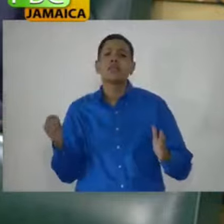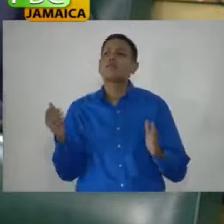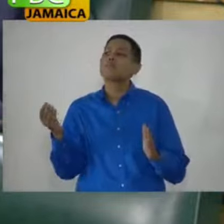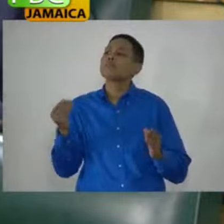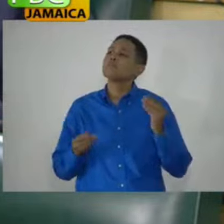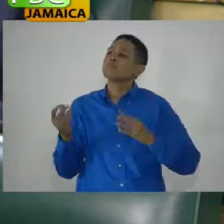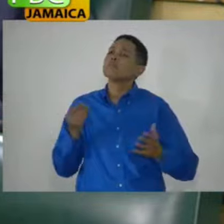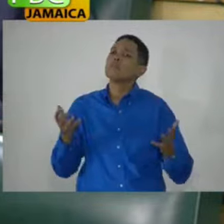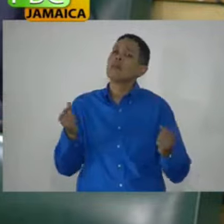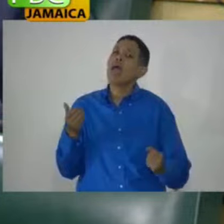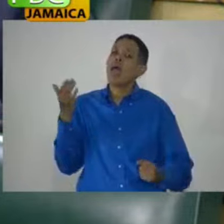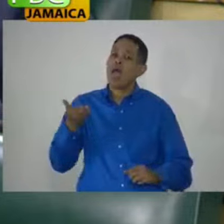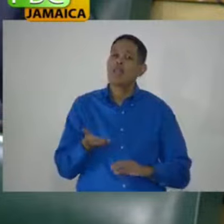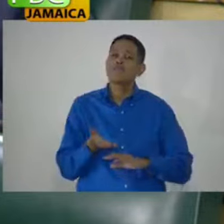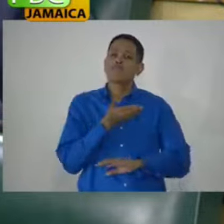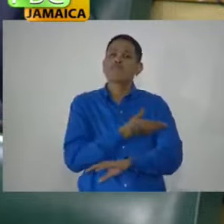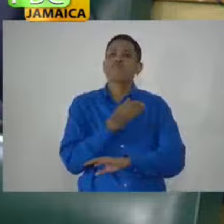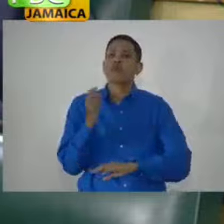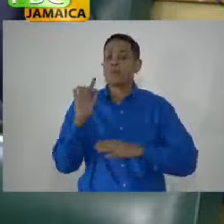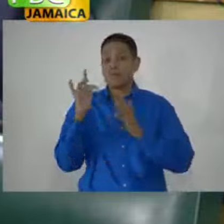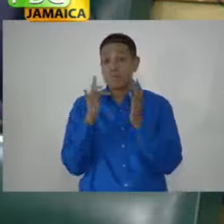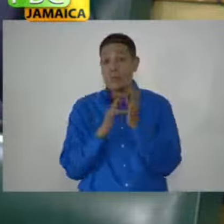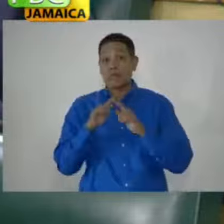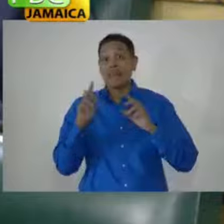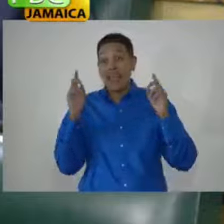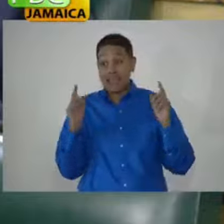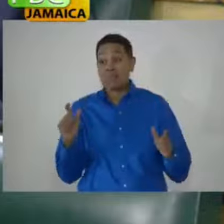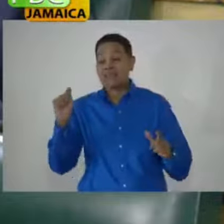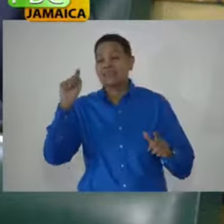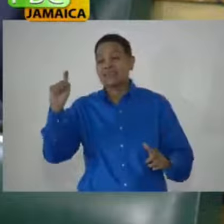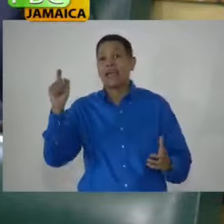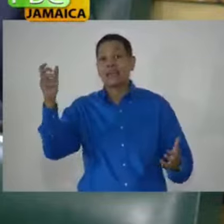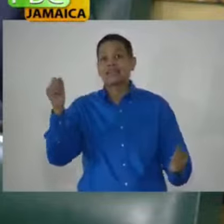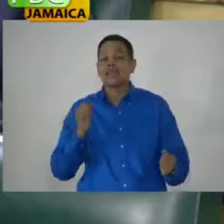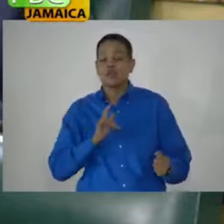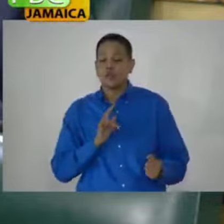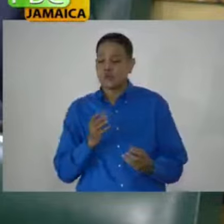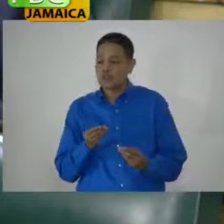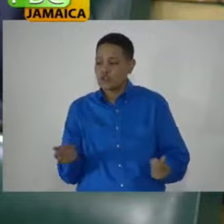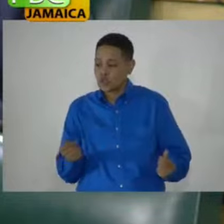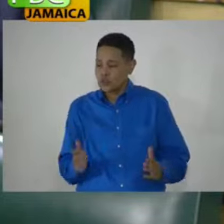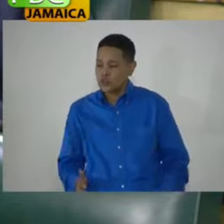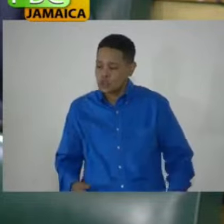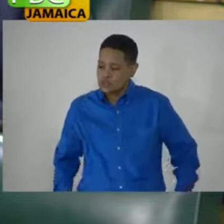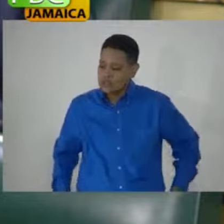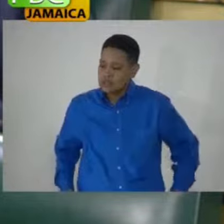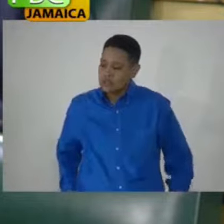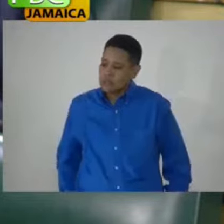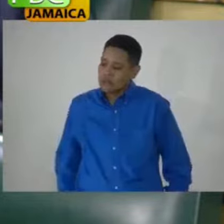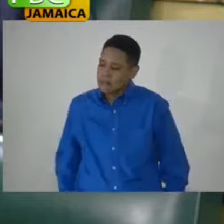economic enhancers than immediate fiscal solutions.